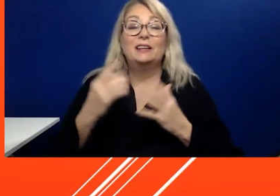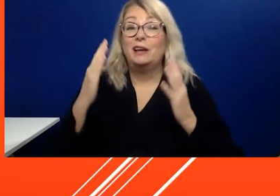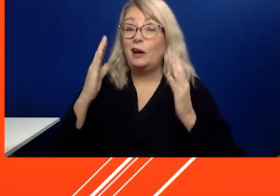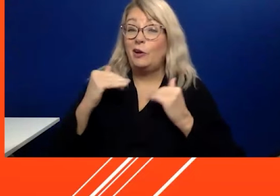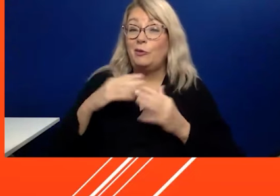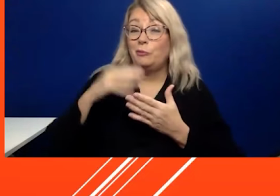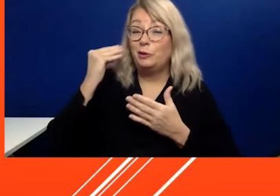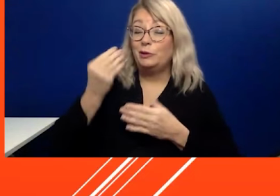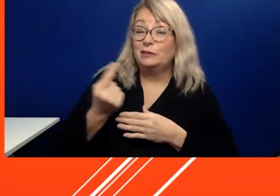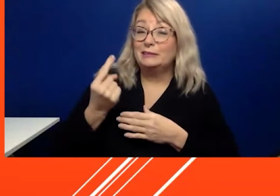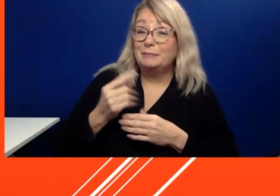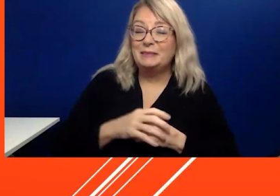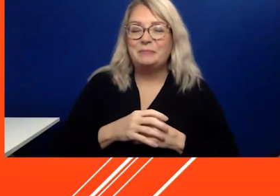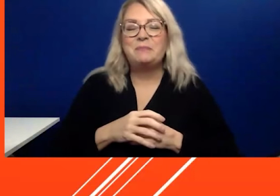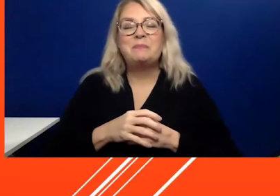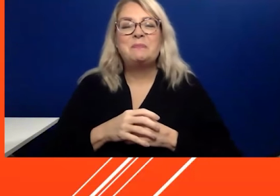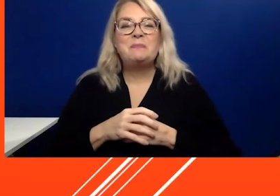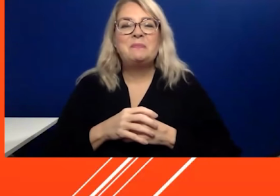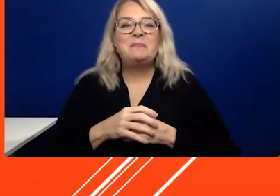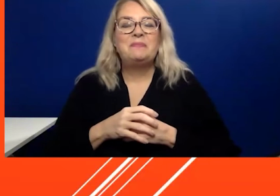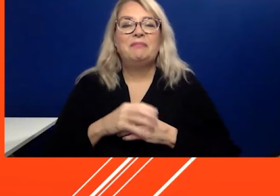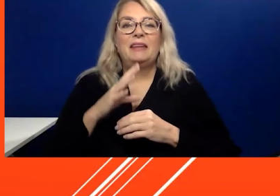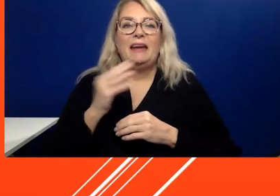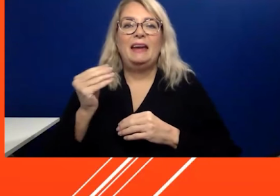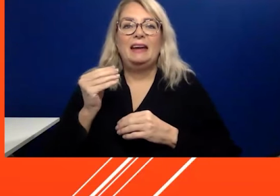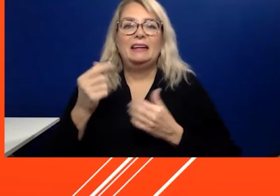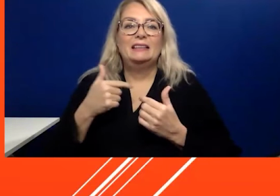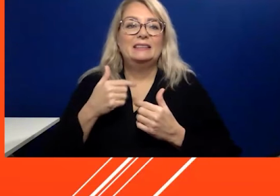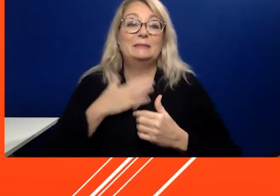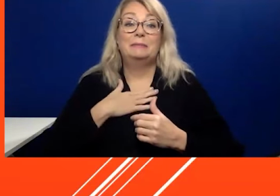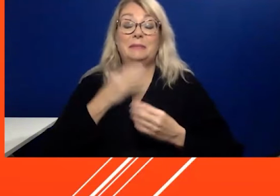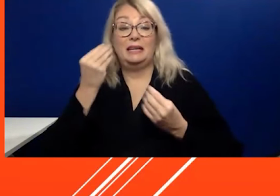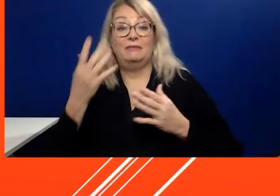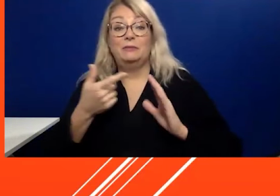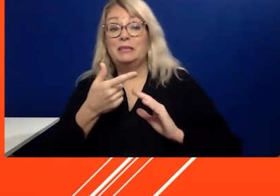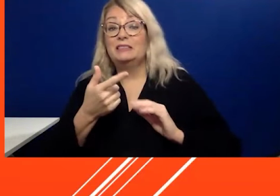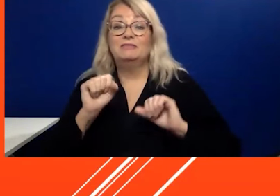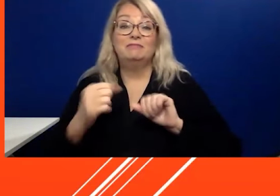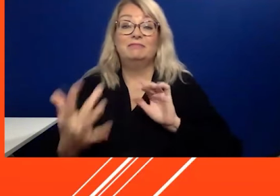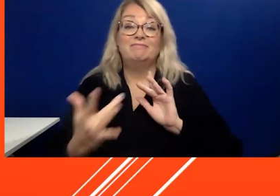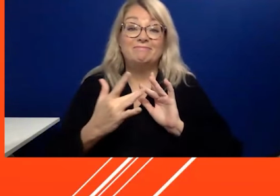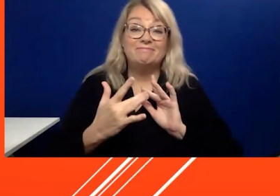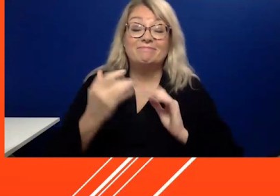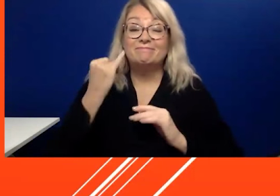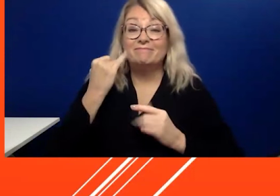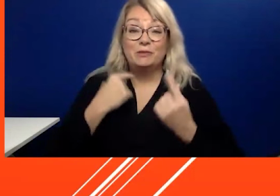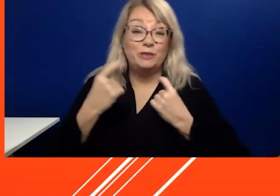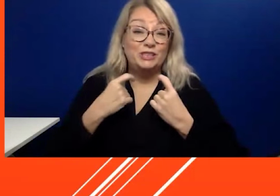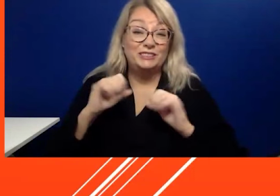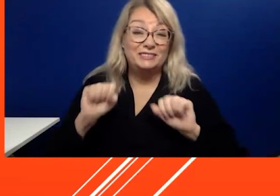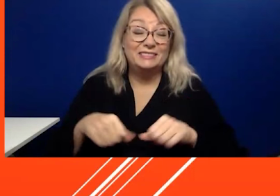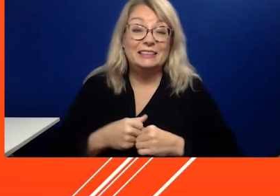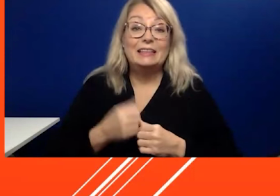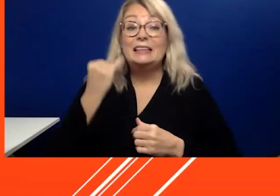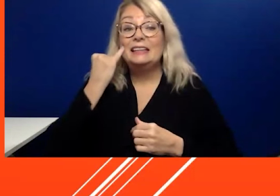it. And then, here's my information. Feel free to reach out to me if you have any questions, okay? Or if you need